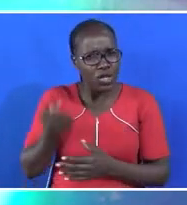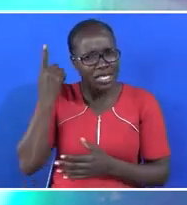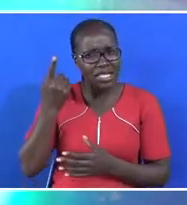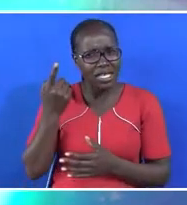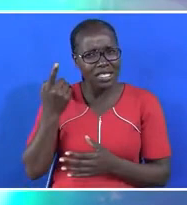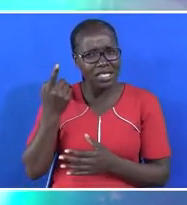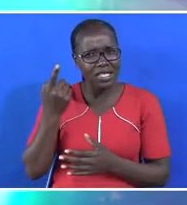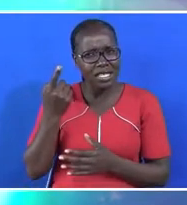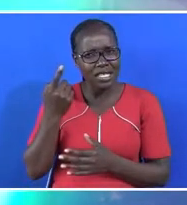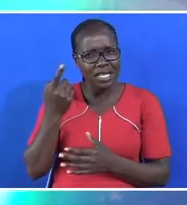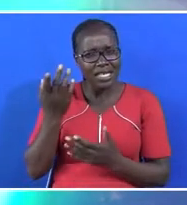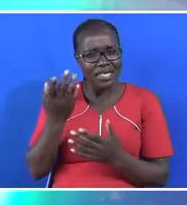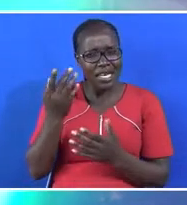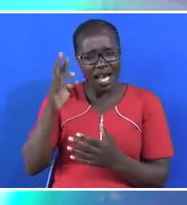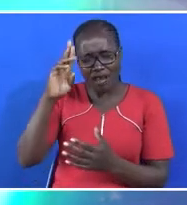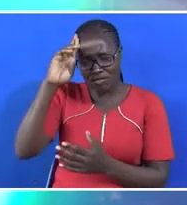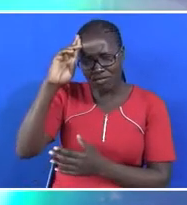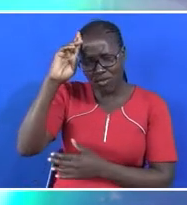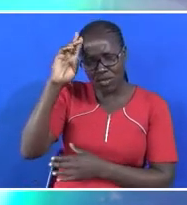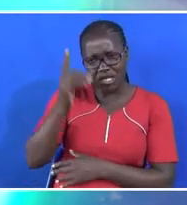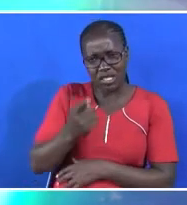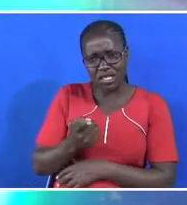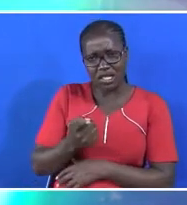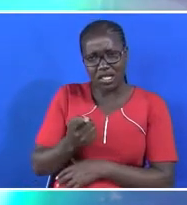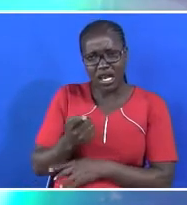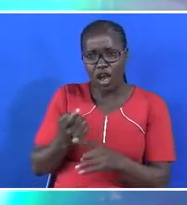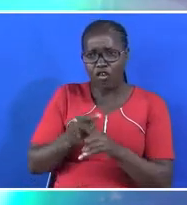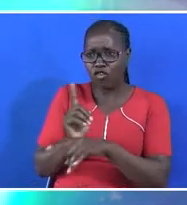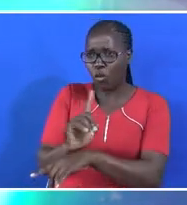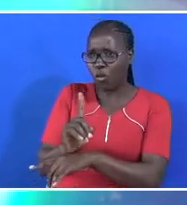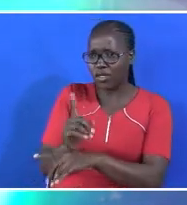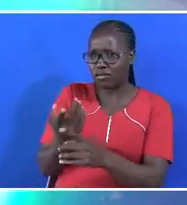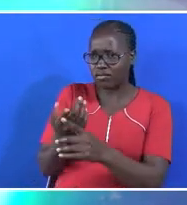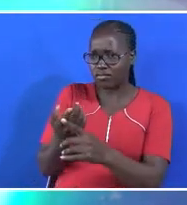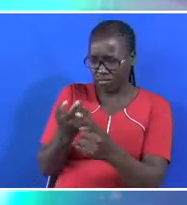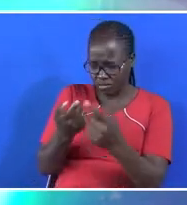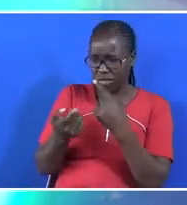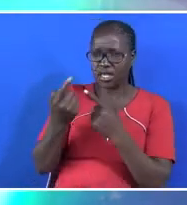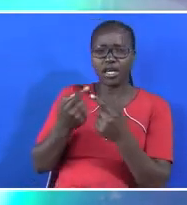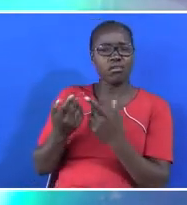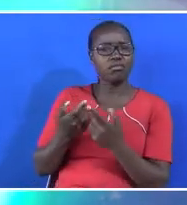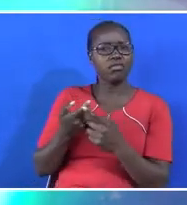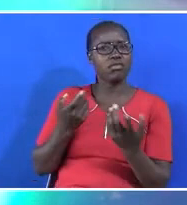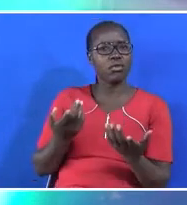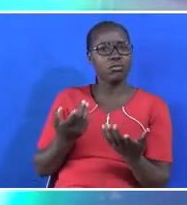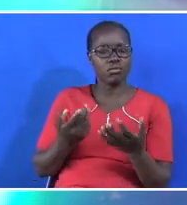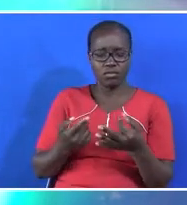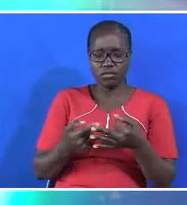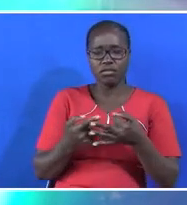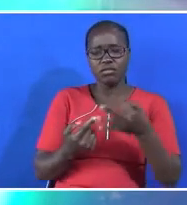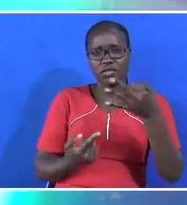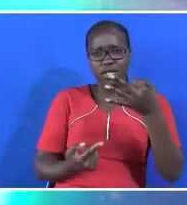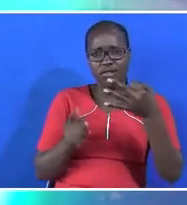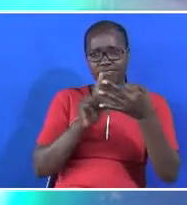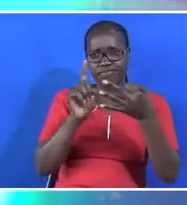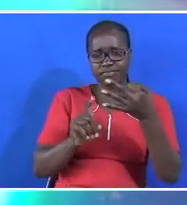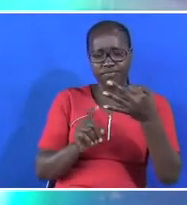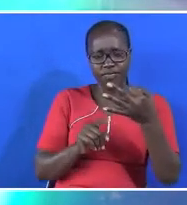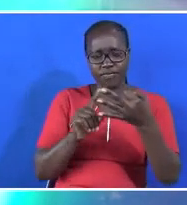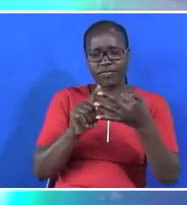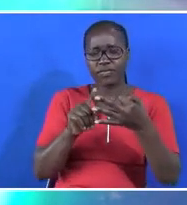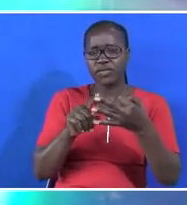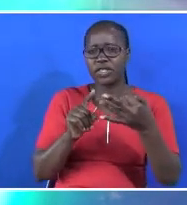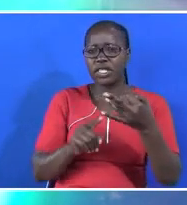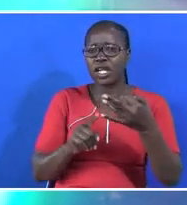understand their source? Do you understand from whence they come? And the third question is,